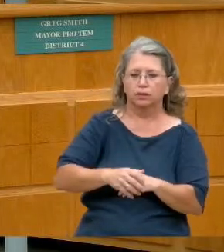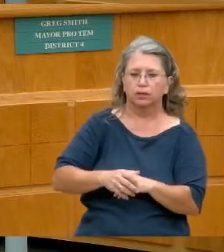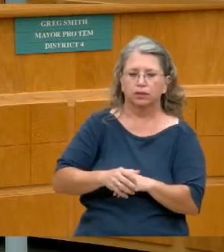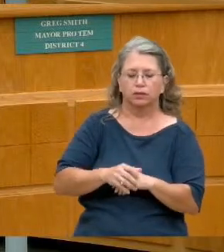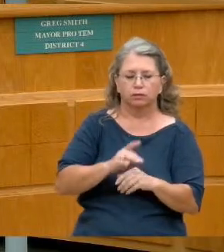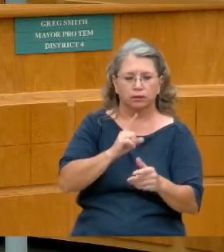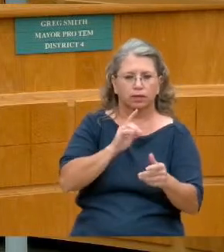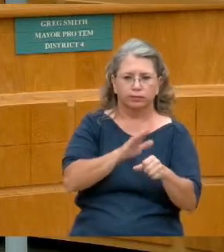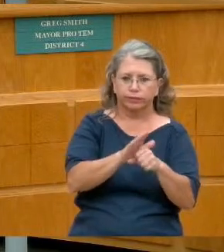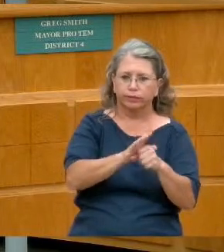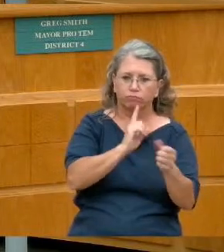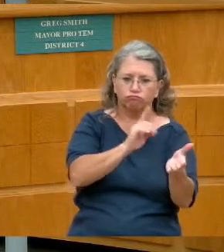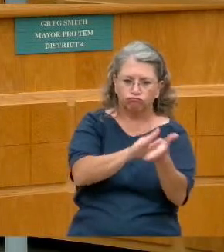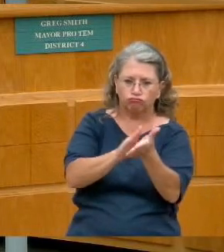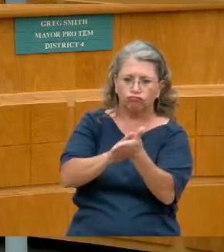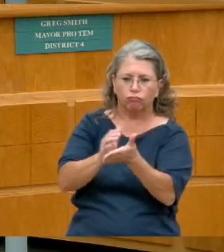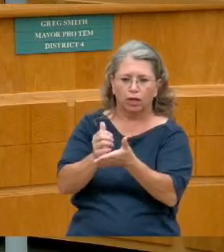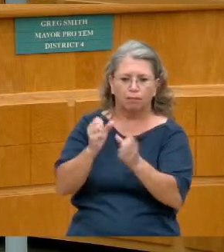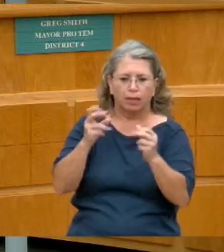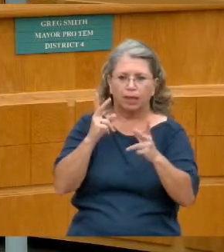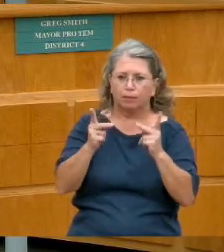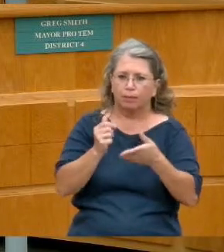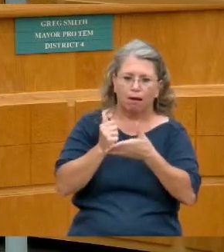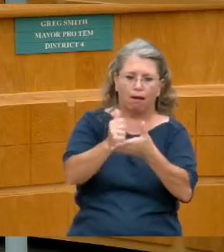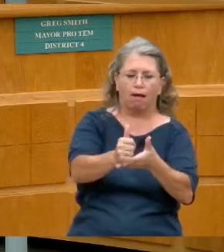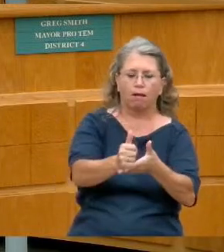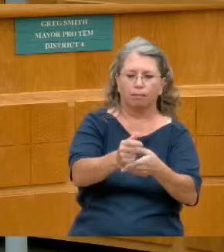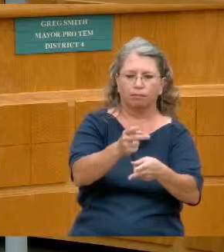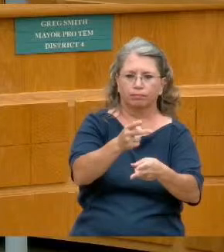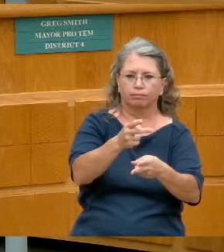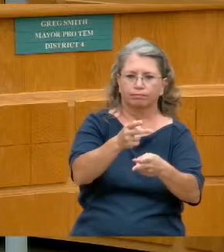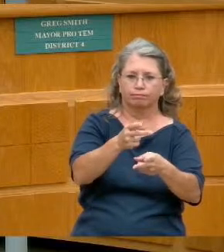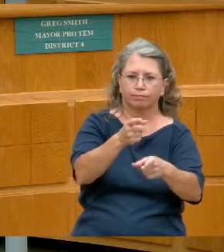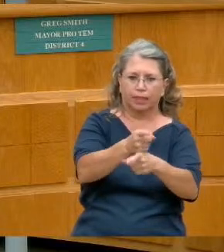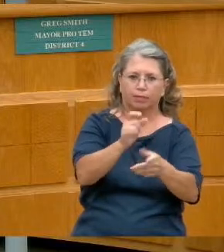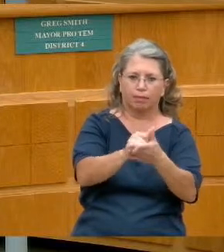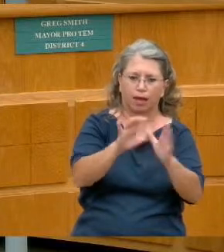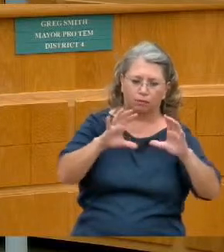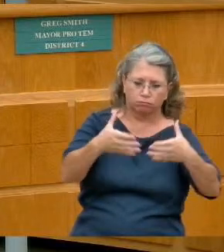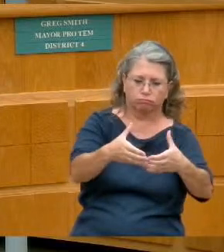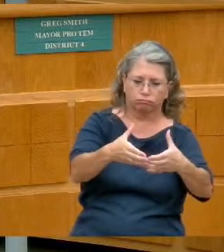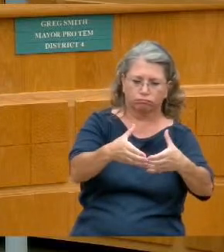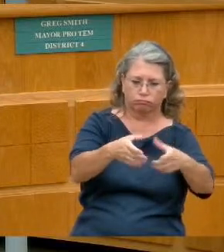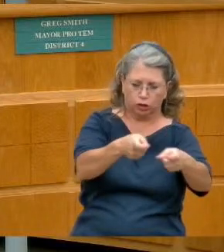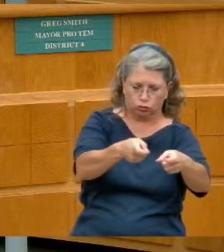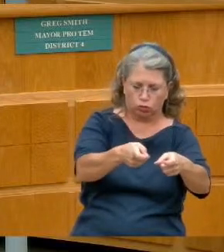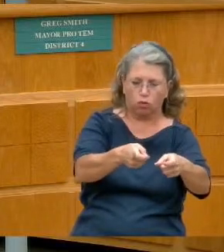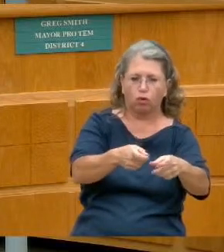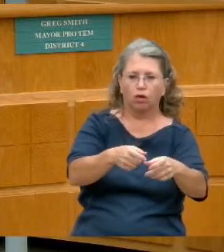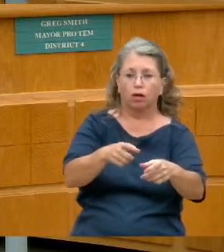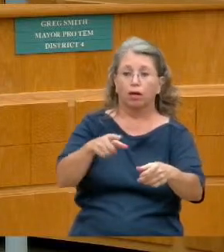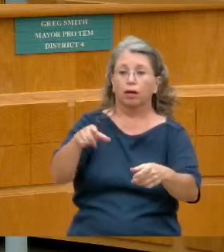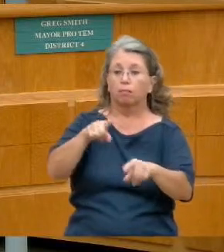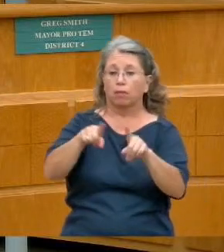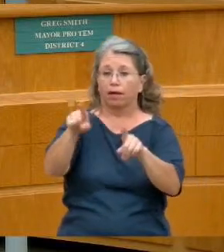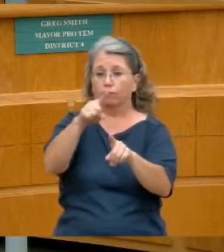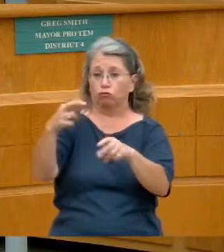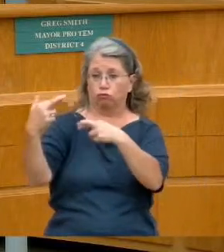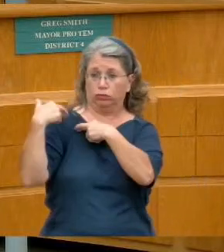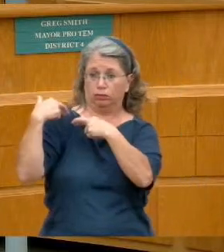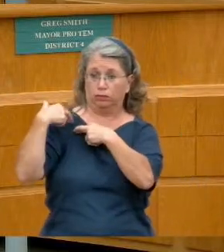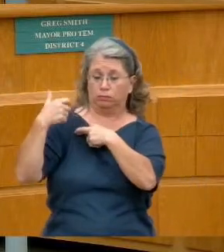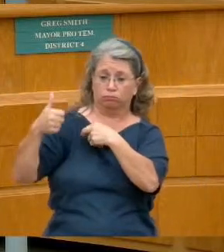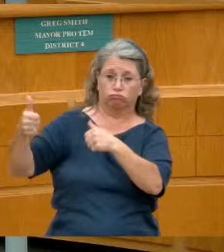kudos to go around for everybody that's helping to make that happen. And definitely for those who are in charge, it's up to you to help make sure your